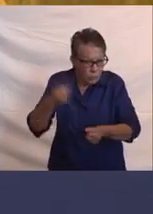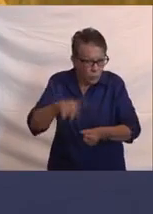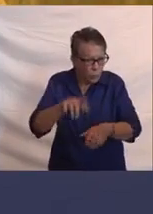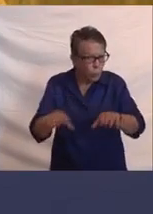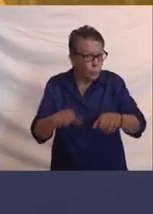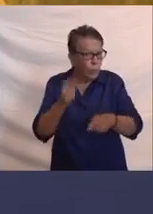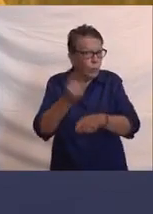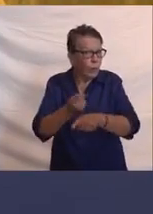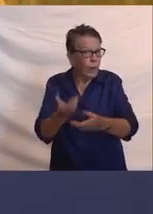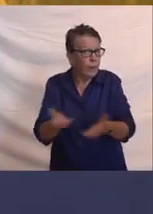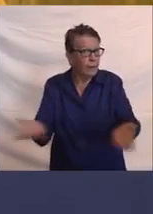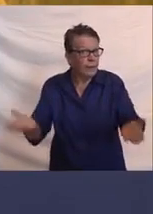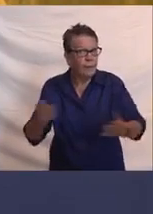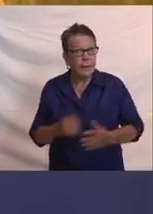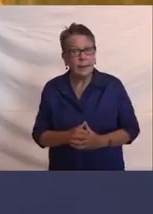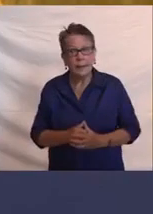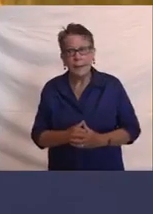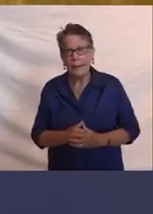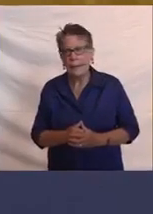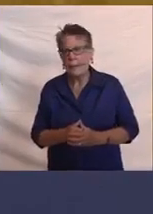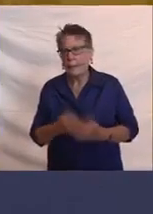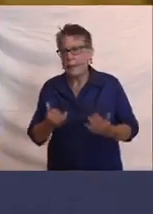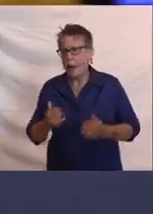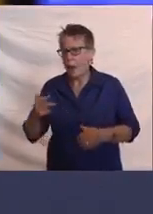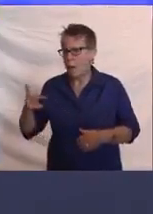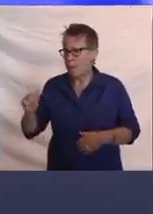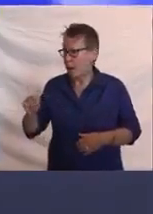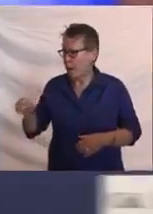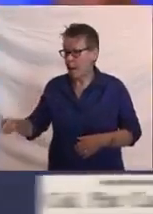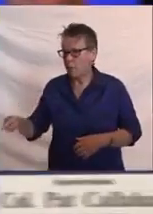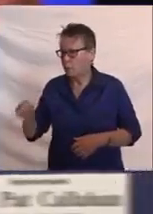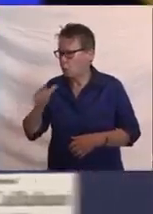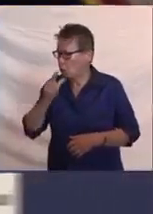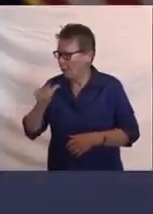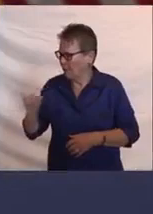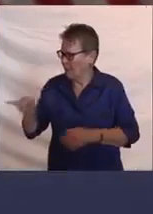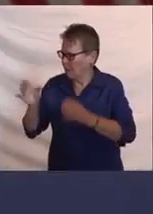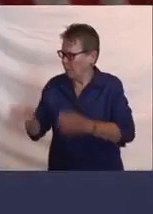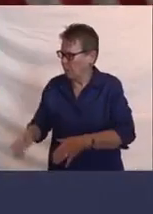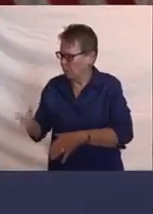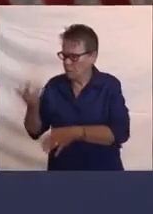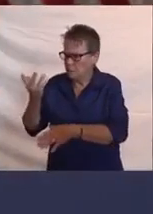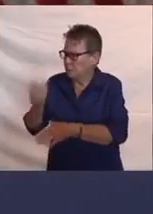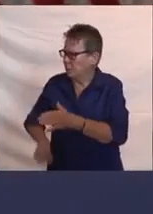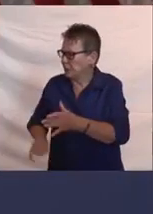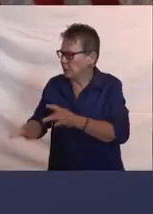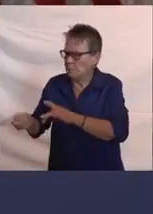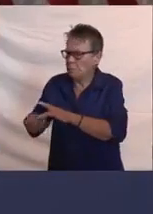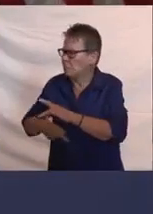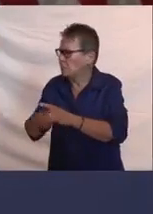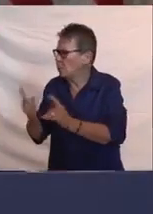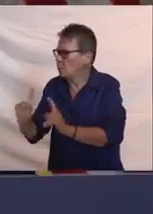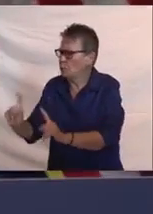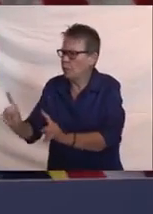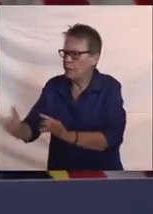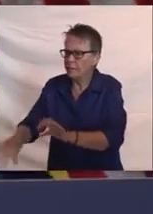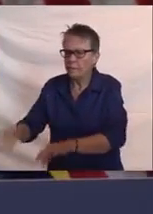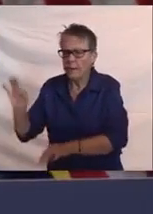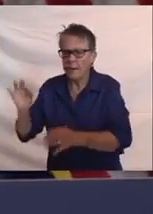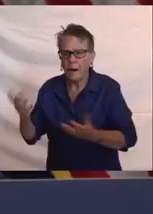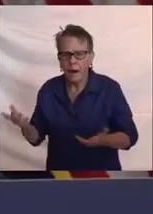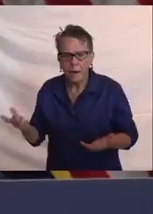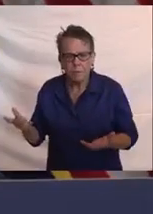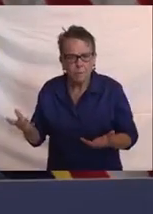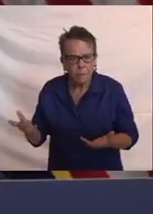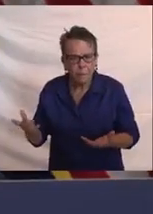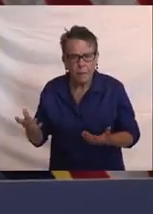that because we haven't talked about that lately. It is my understanding that there is still one person missing, Alex. I've asked the SEOC for an update, so I might even have